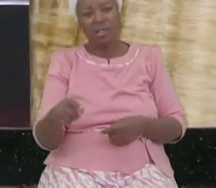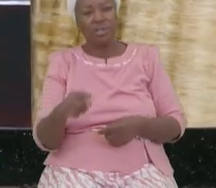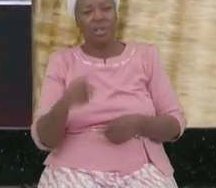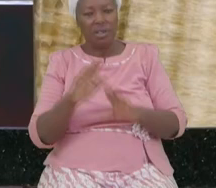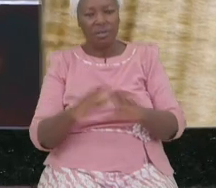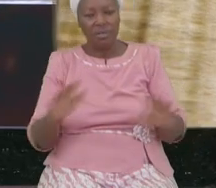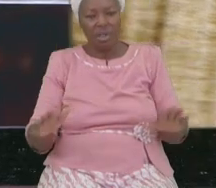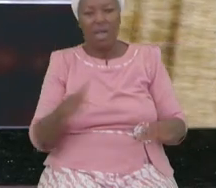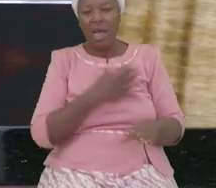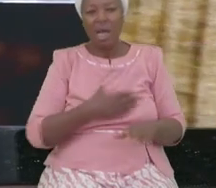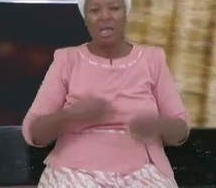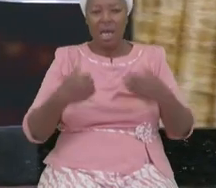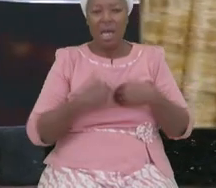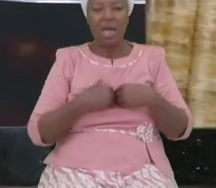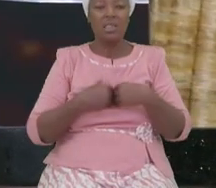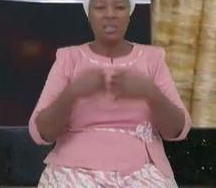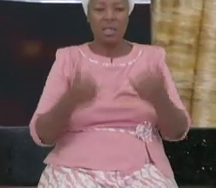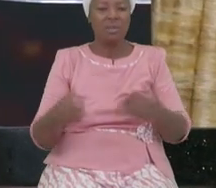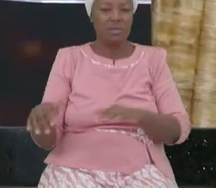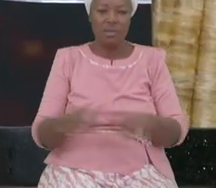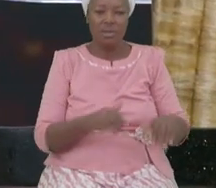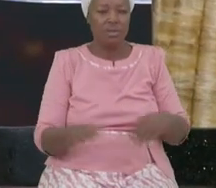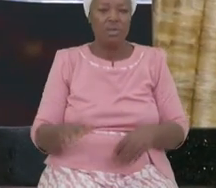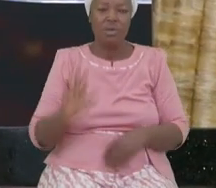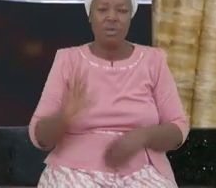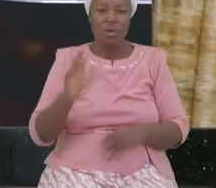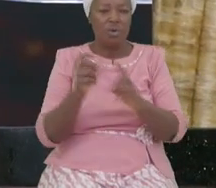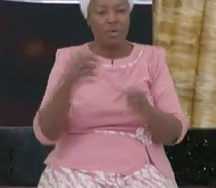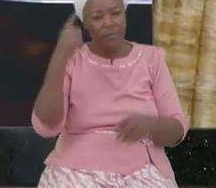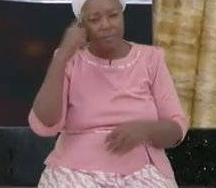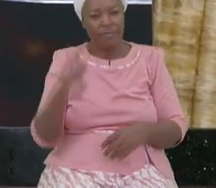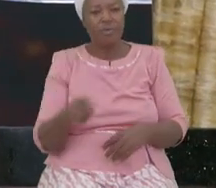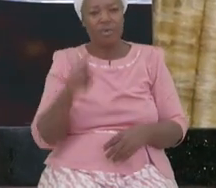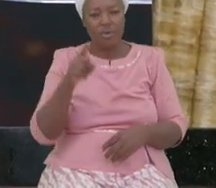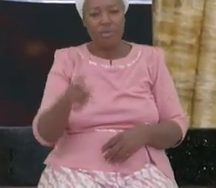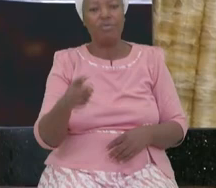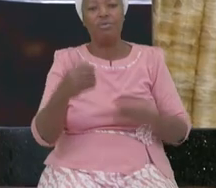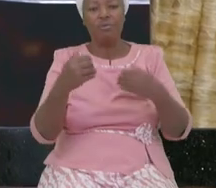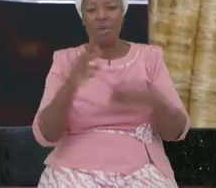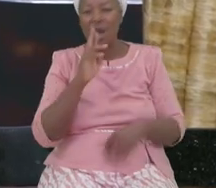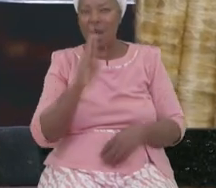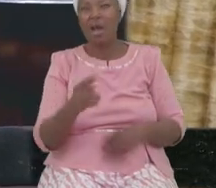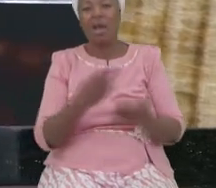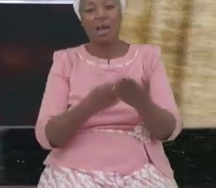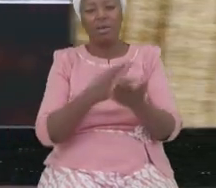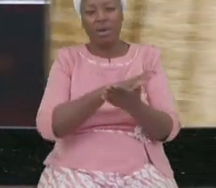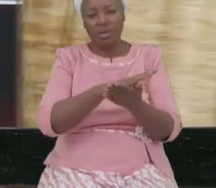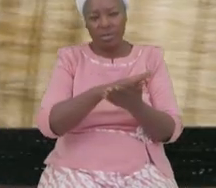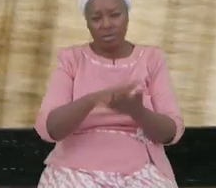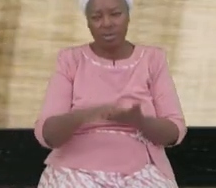now performed your words, for thou art righteous. In